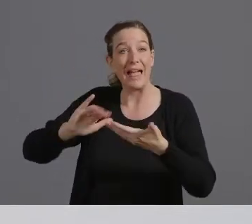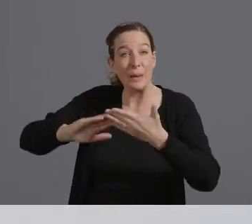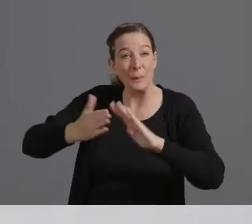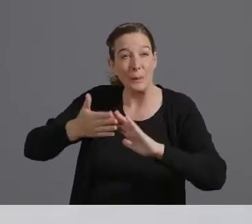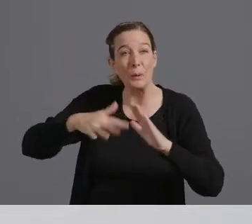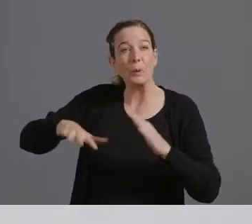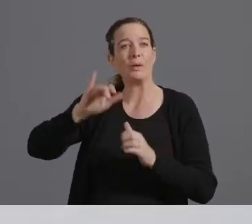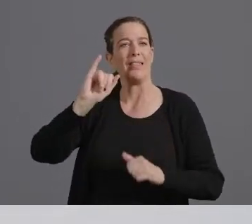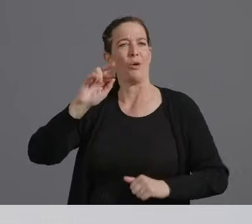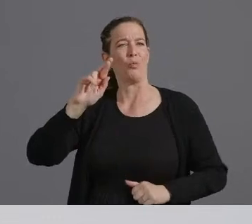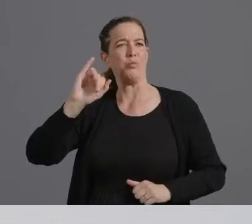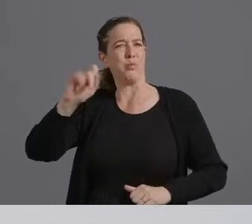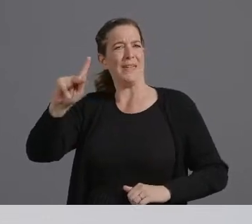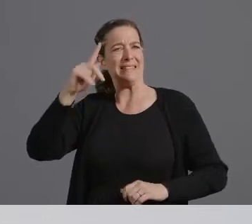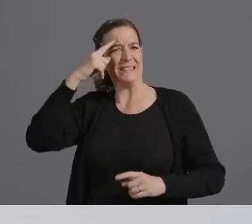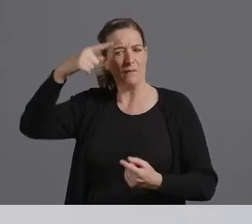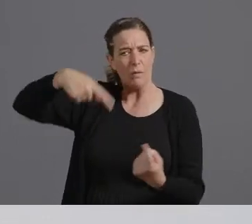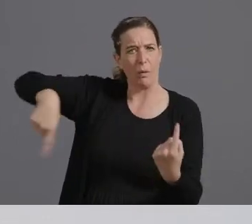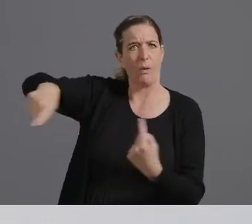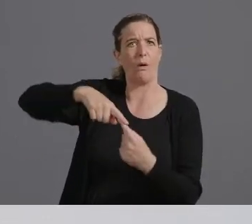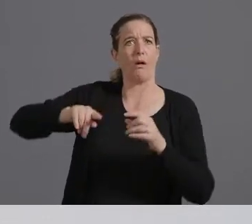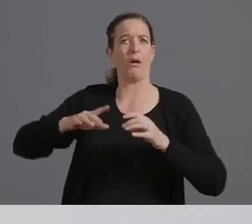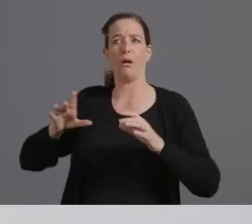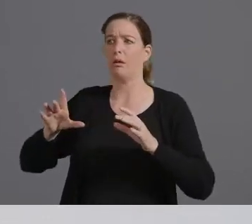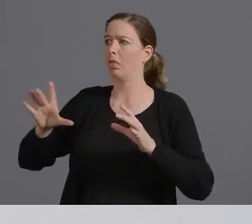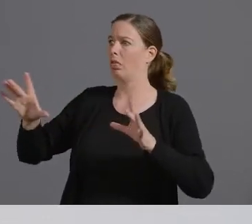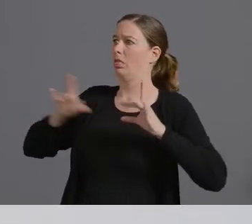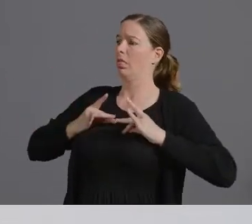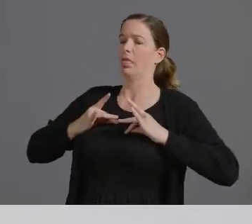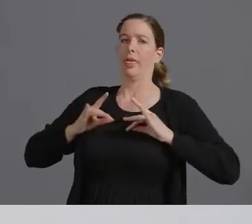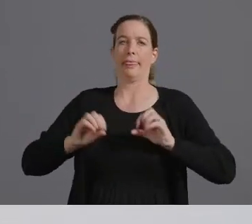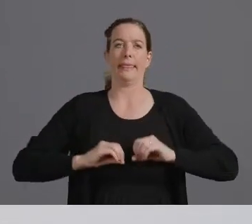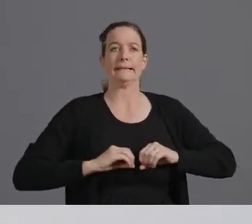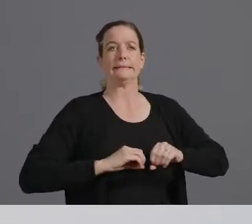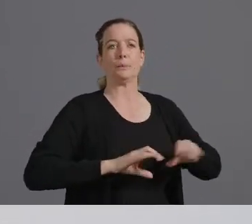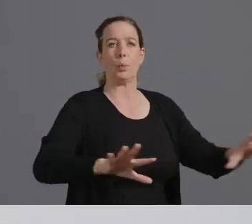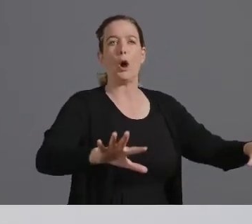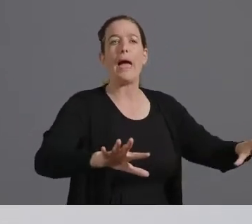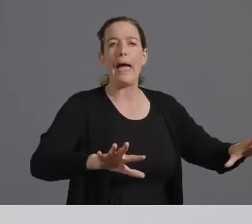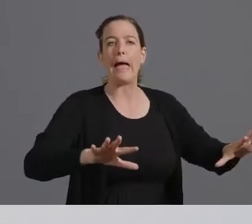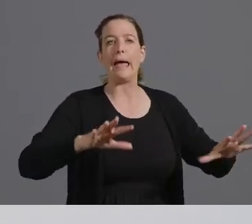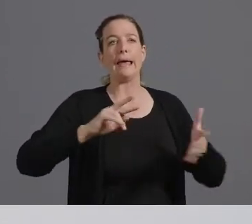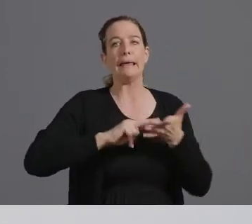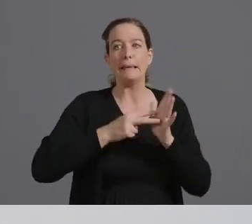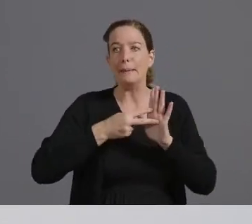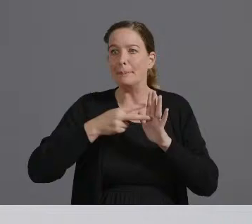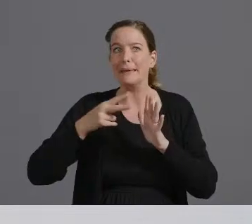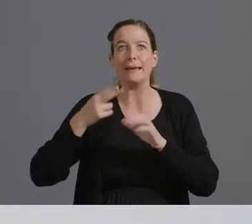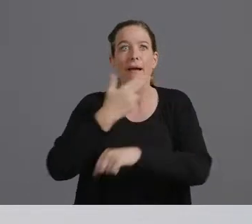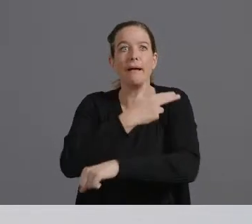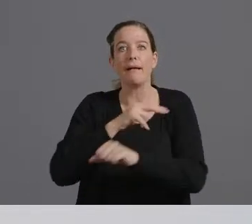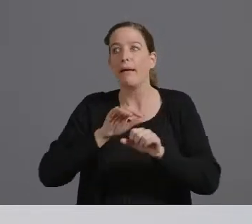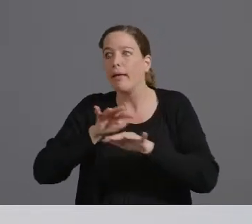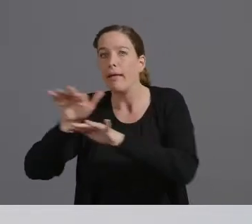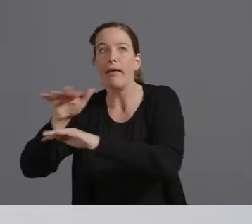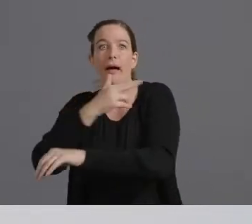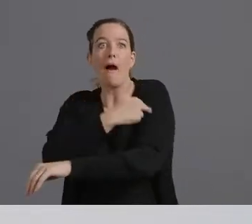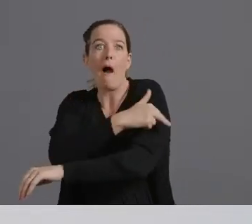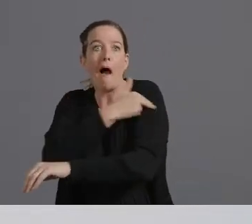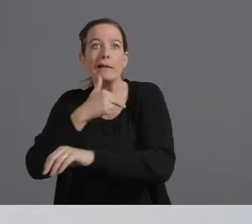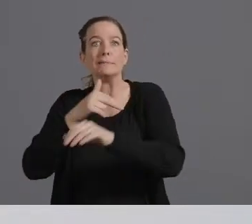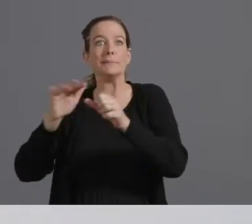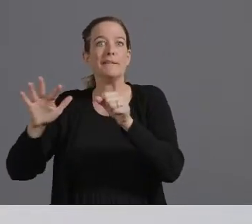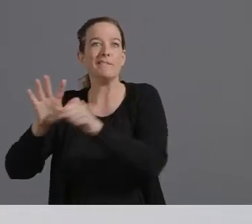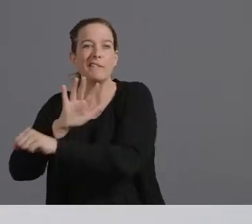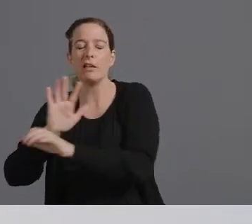they're in our communities, spreading it to others, or potentially needing a hospital bed. And so anybody who's in